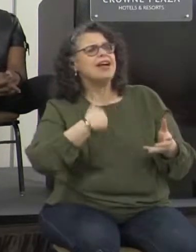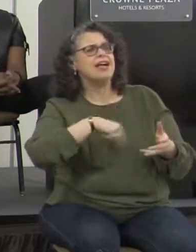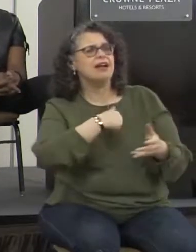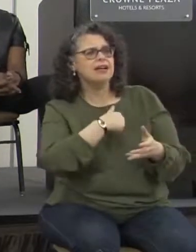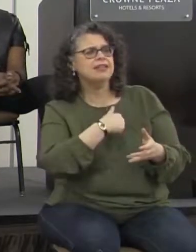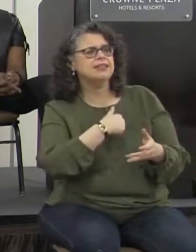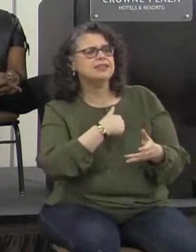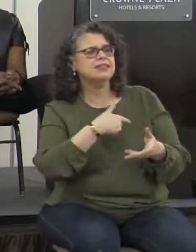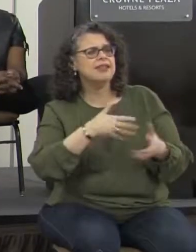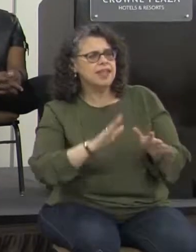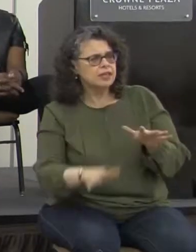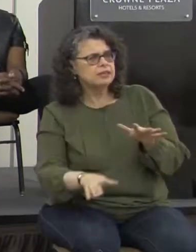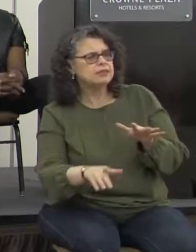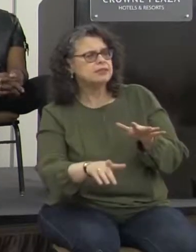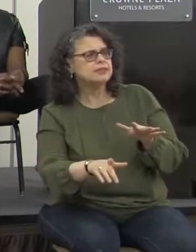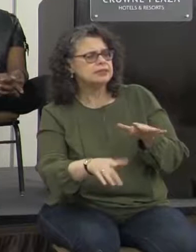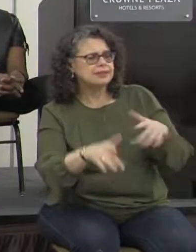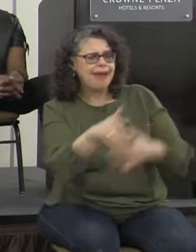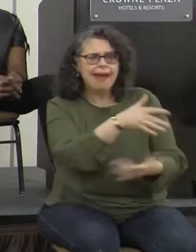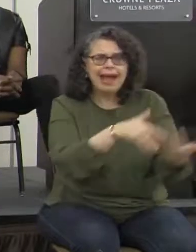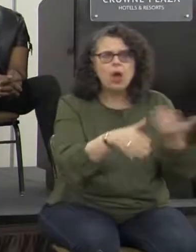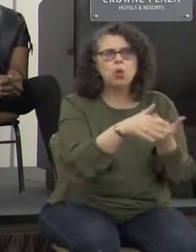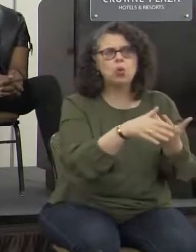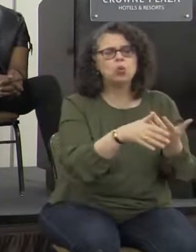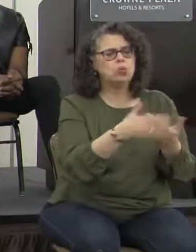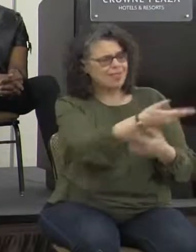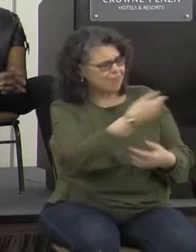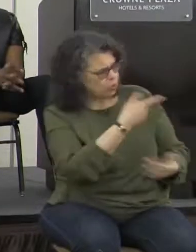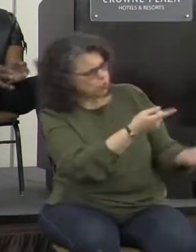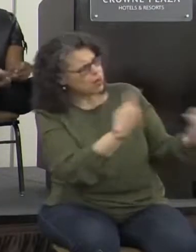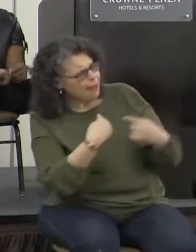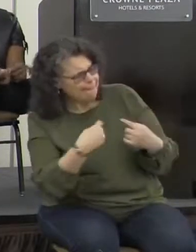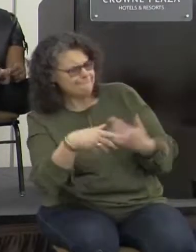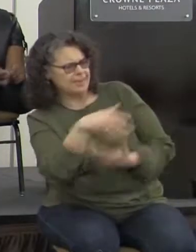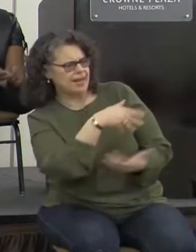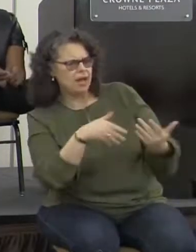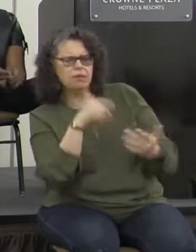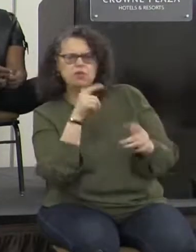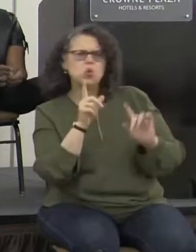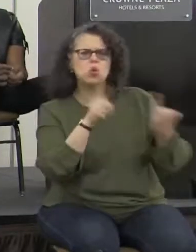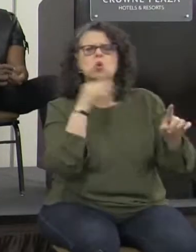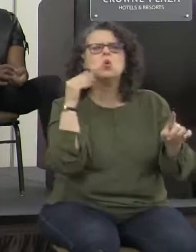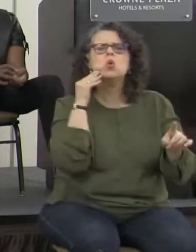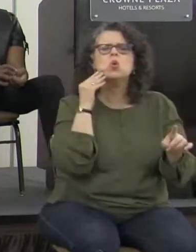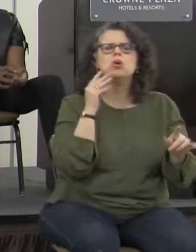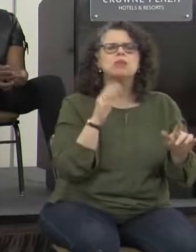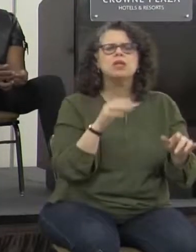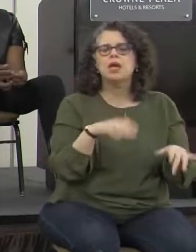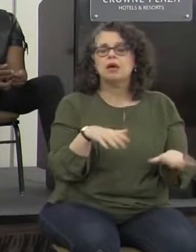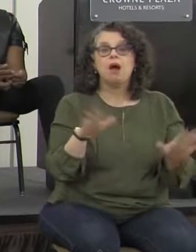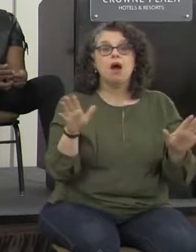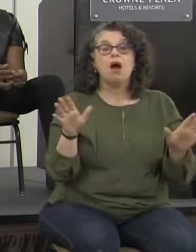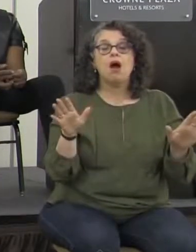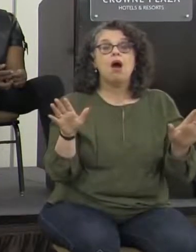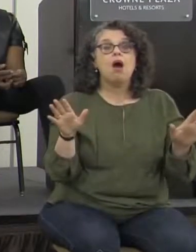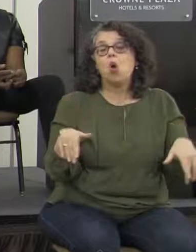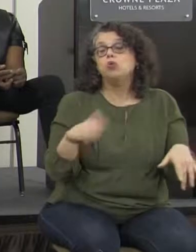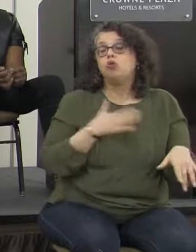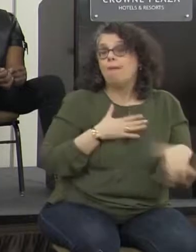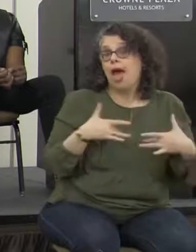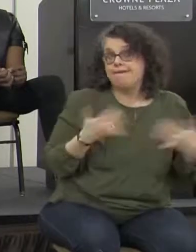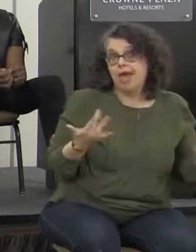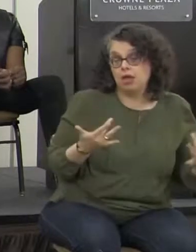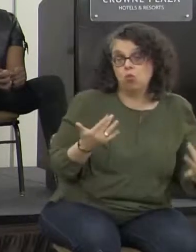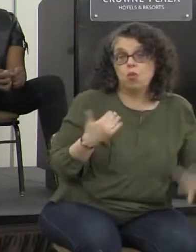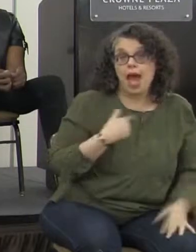We'll invite y'all over. Y'all can hang out. But please don't go home and just be like, so at my event,